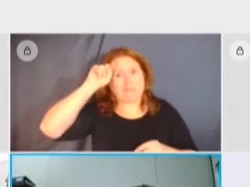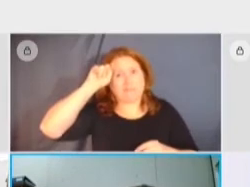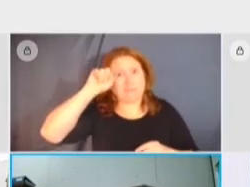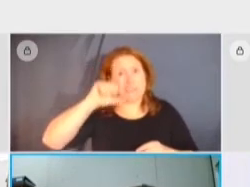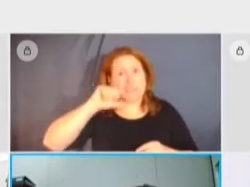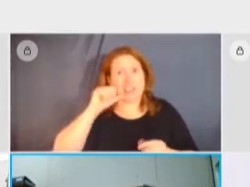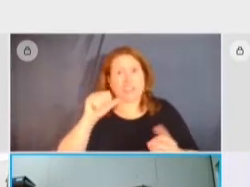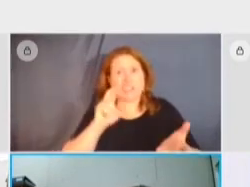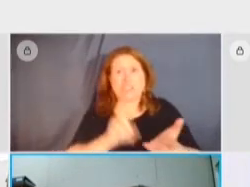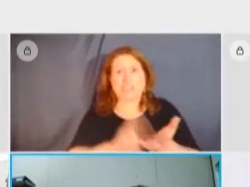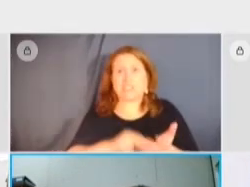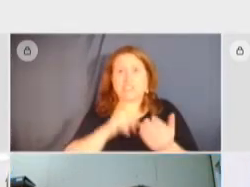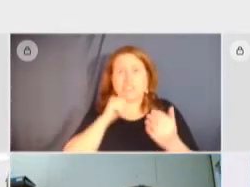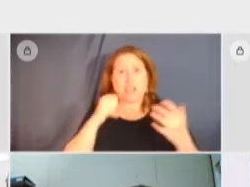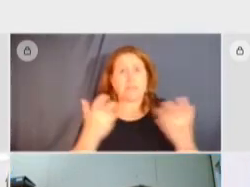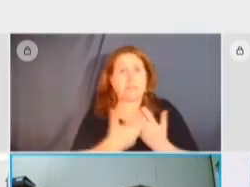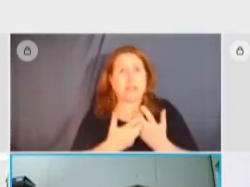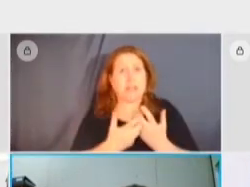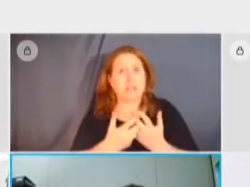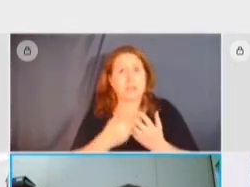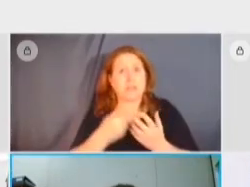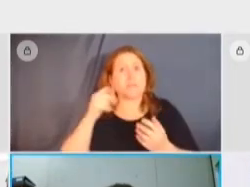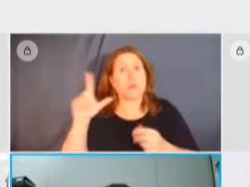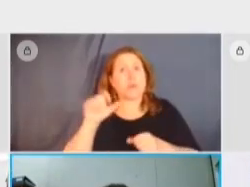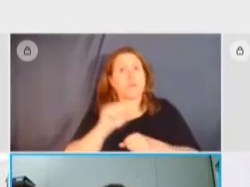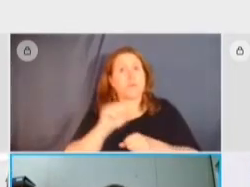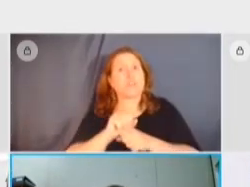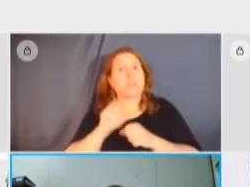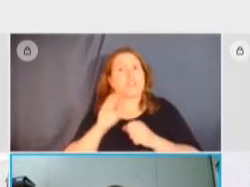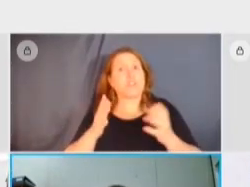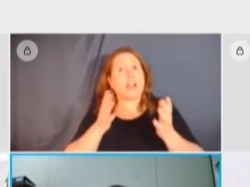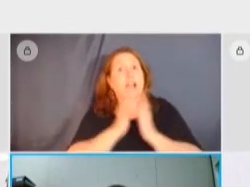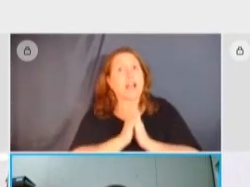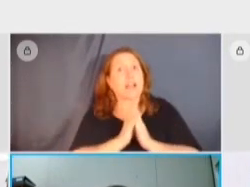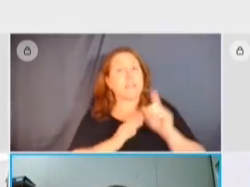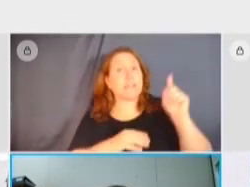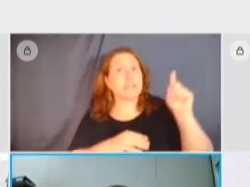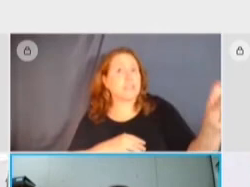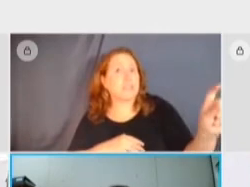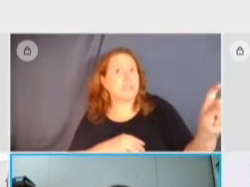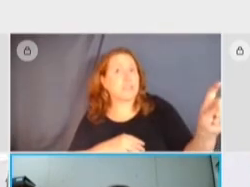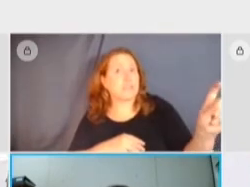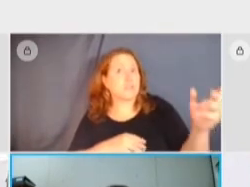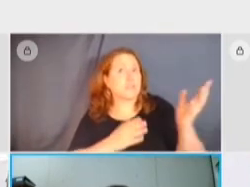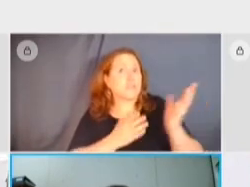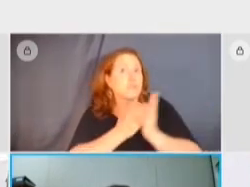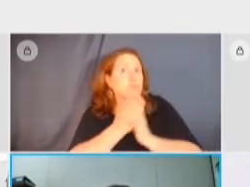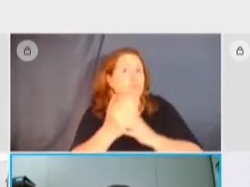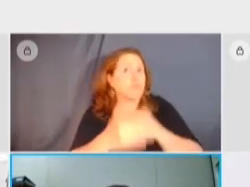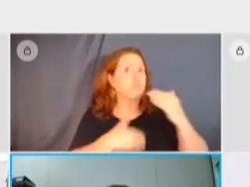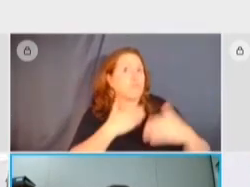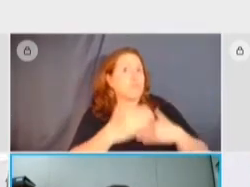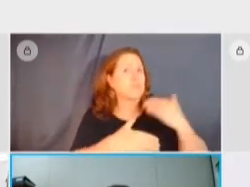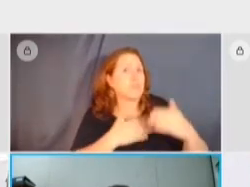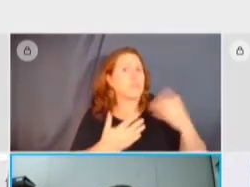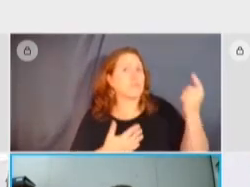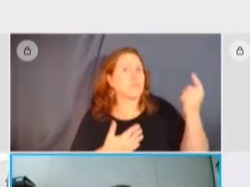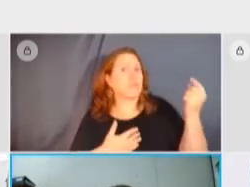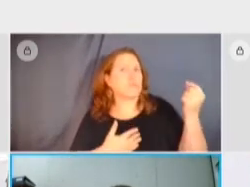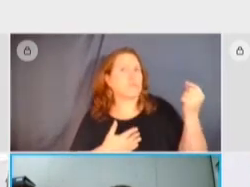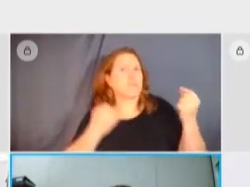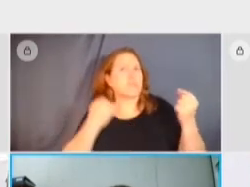the ability to subject the person who's in front of them to an oath process. But the electronic poll books do provide